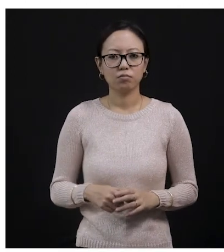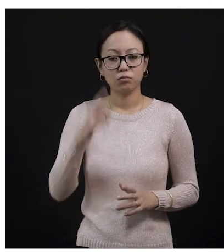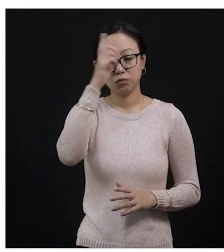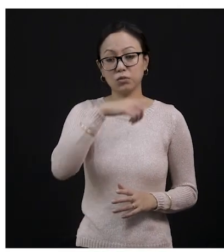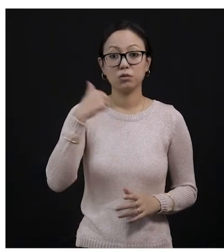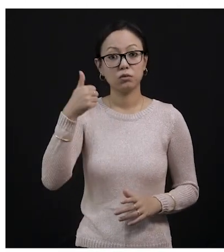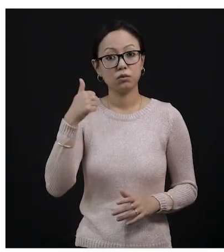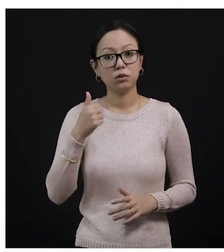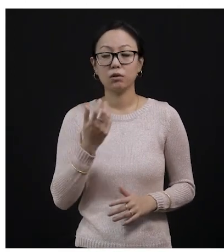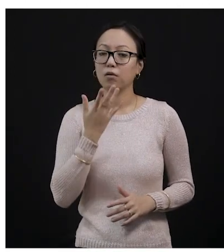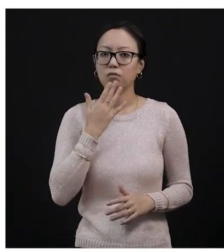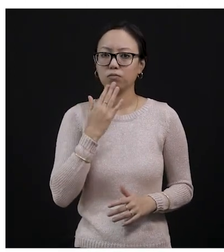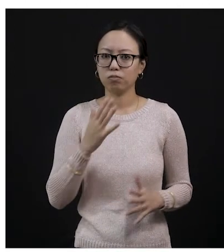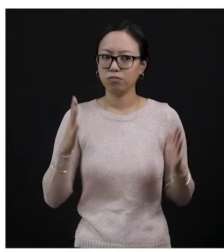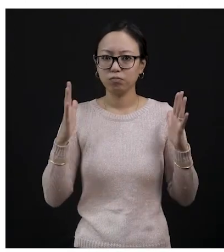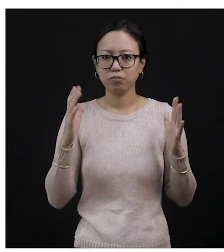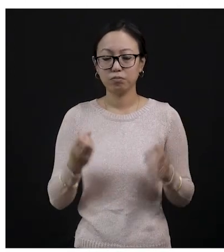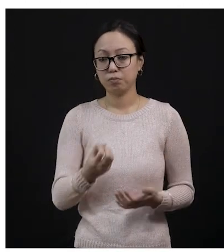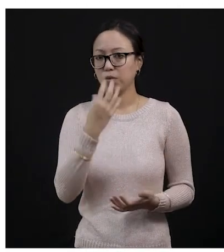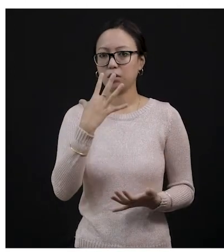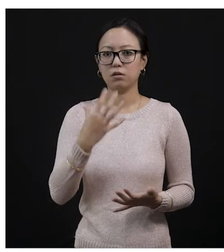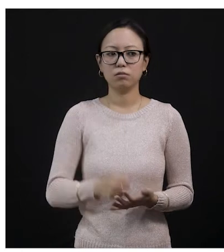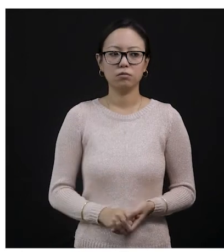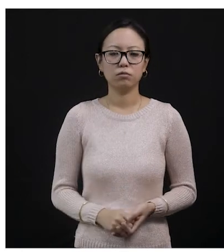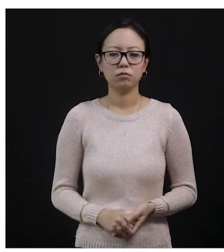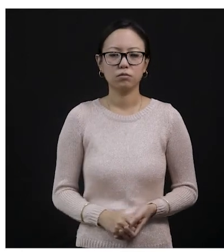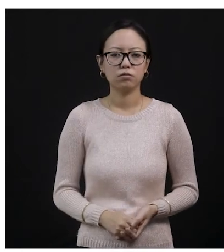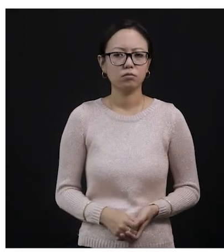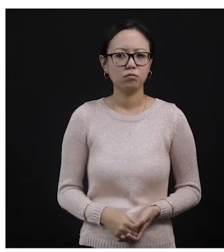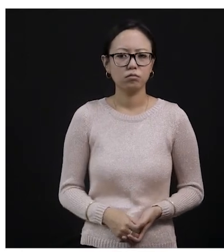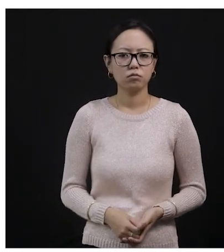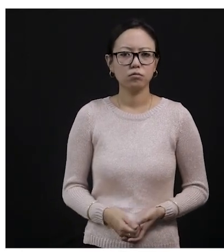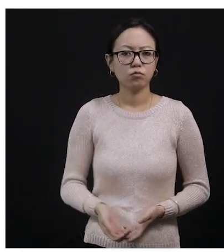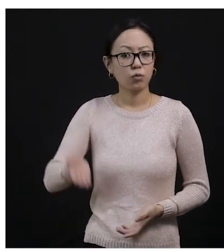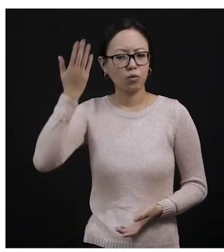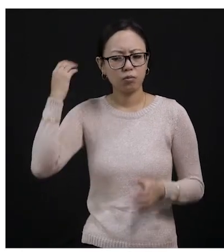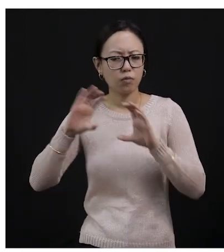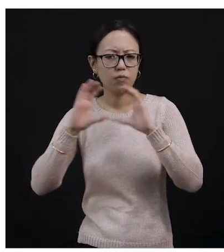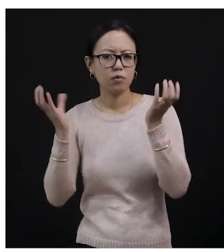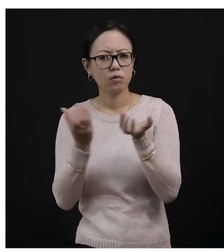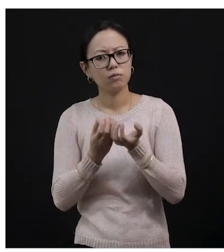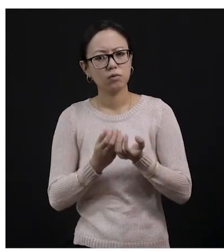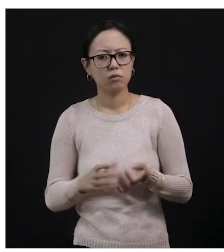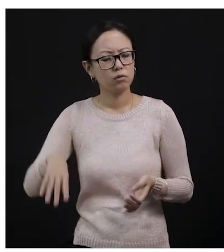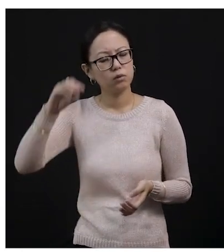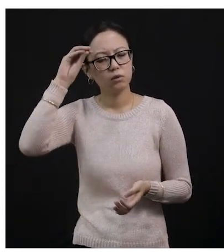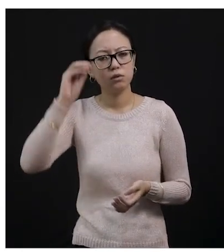very colorful. In your lower classes also you have studied, but let us have a quick revision,